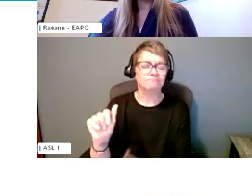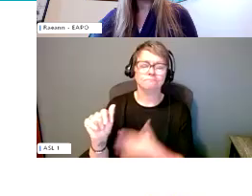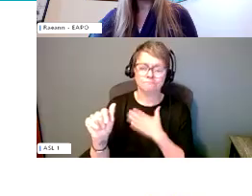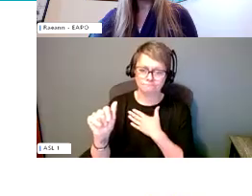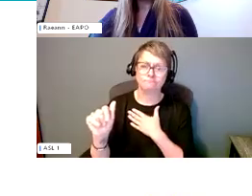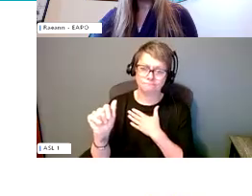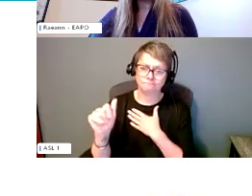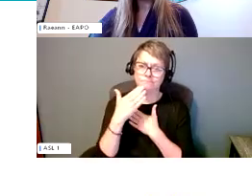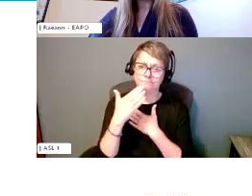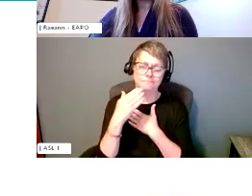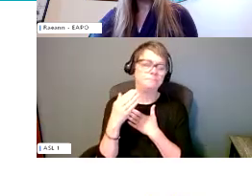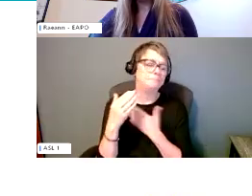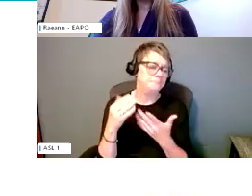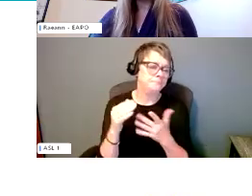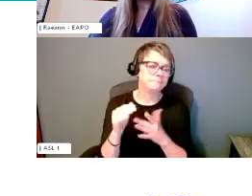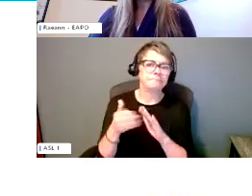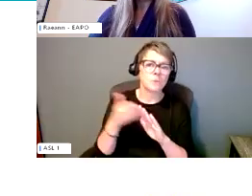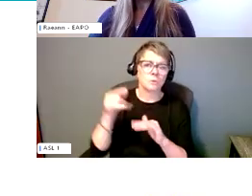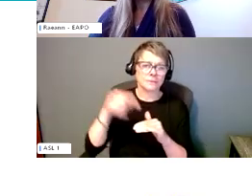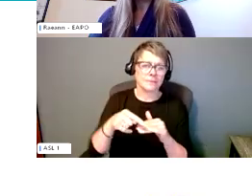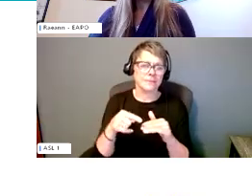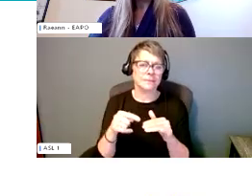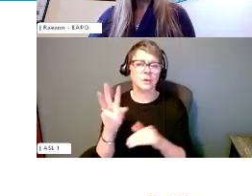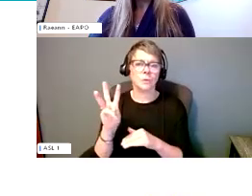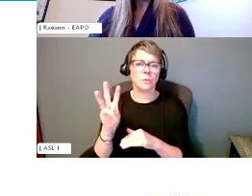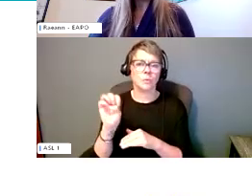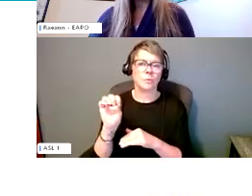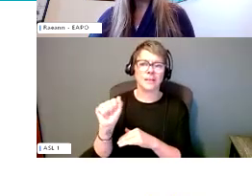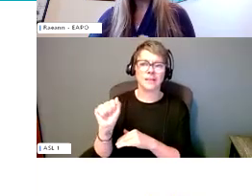to facilitate these WEAAD events every year.